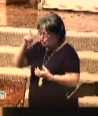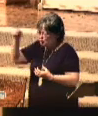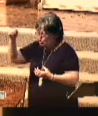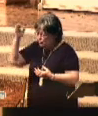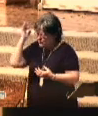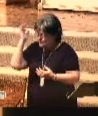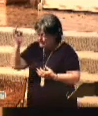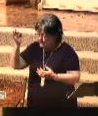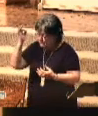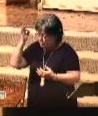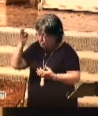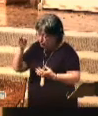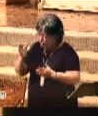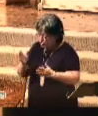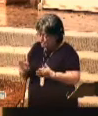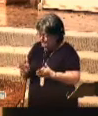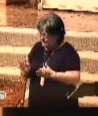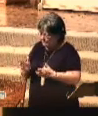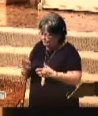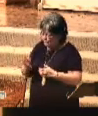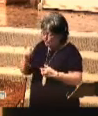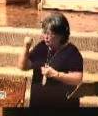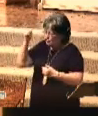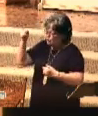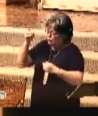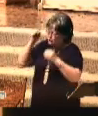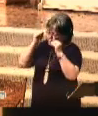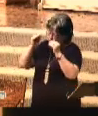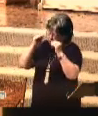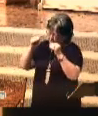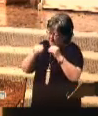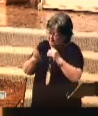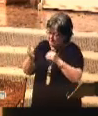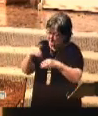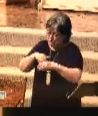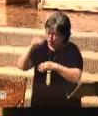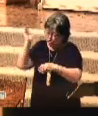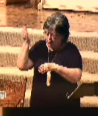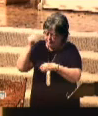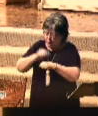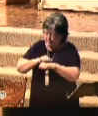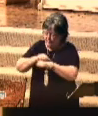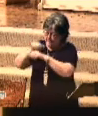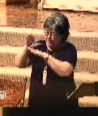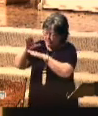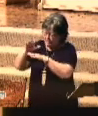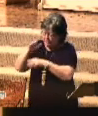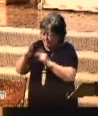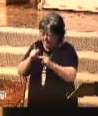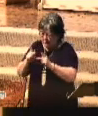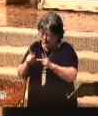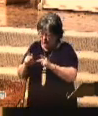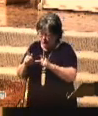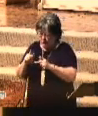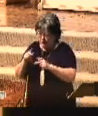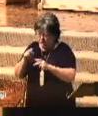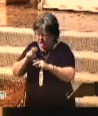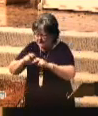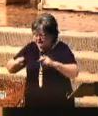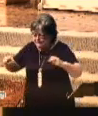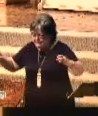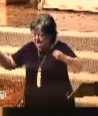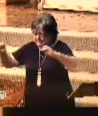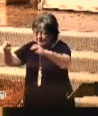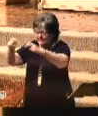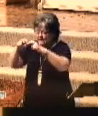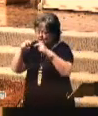preacher. Lord, You taught this there in the Sermon on the Mount. People were sitting there listening, and You were